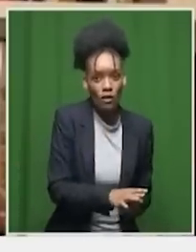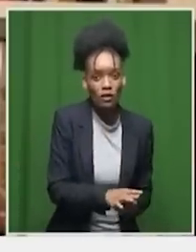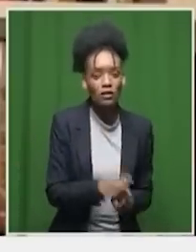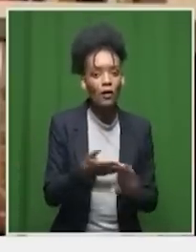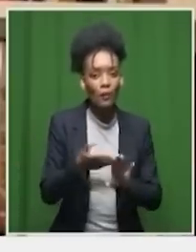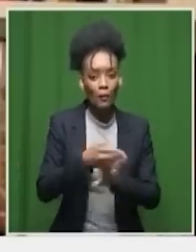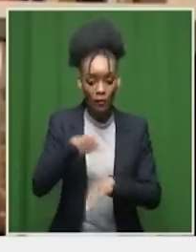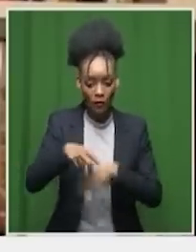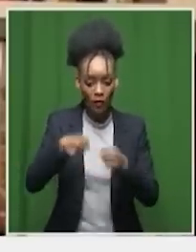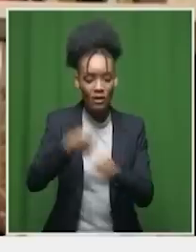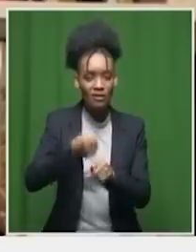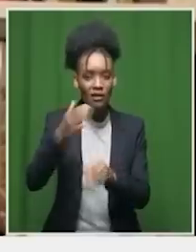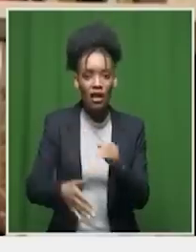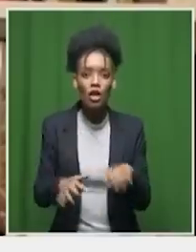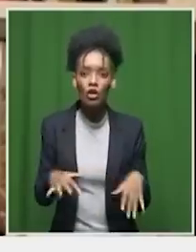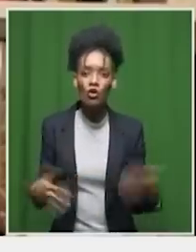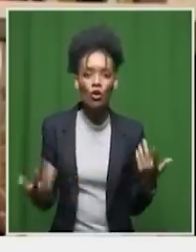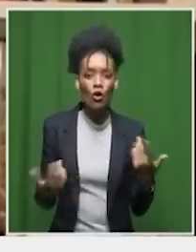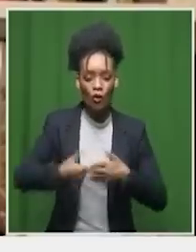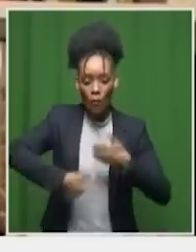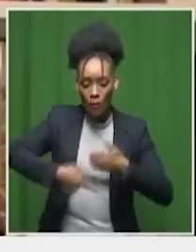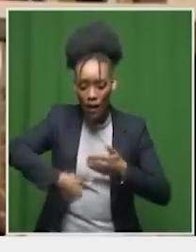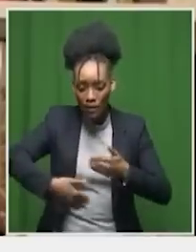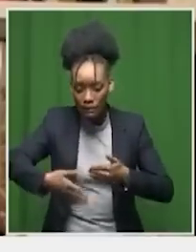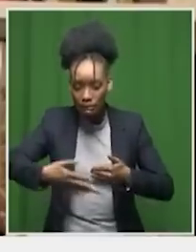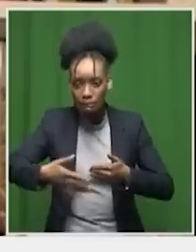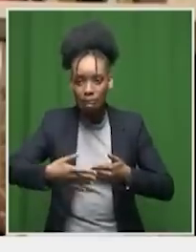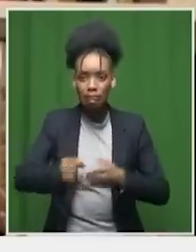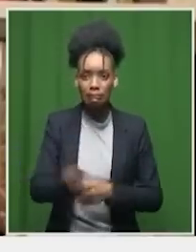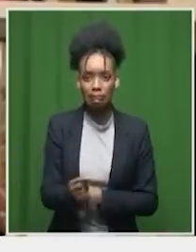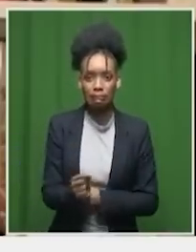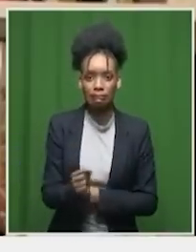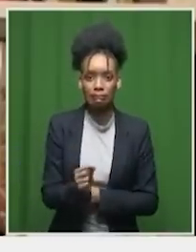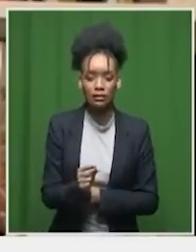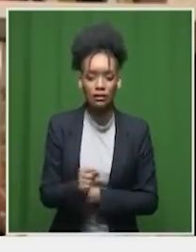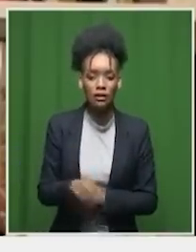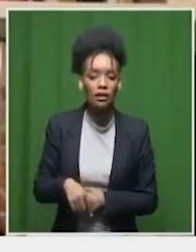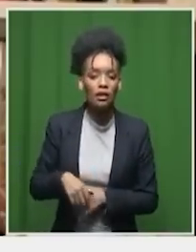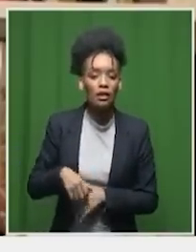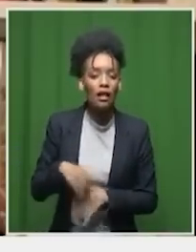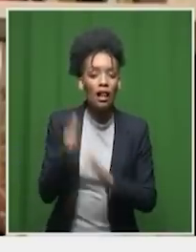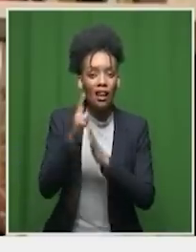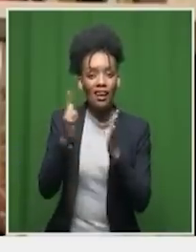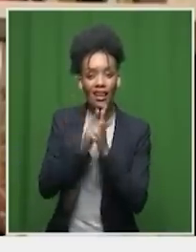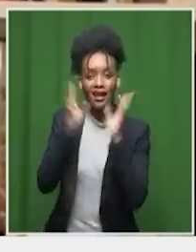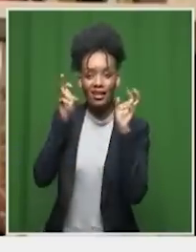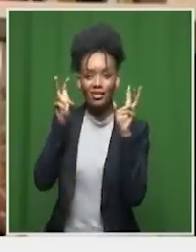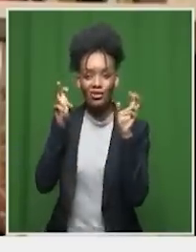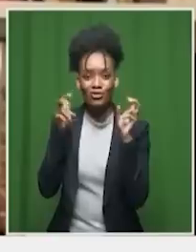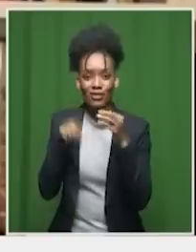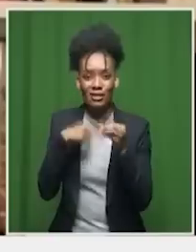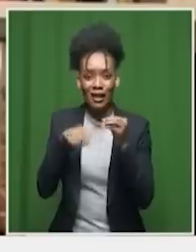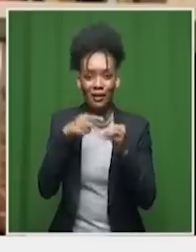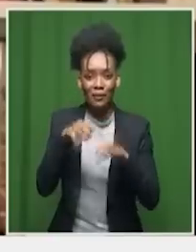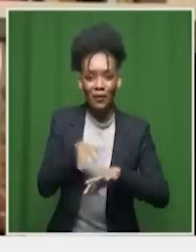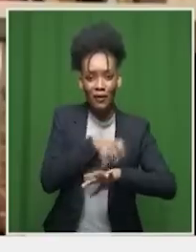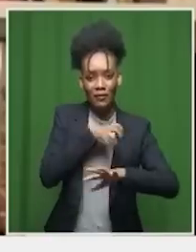months. The legal issues surrounding Falafala are getting more severe and more difficult.